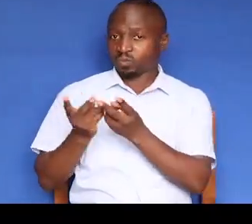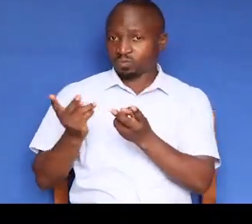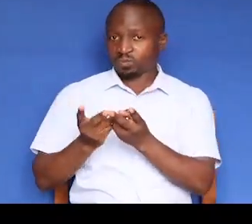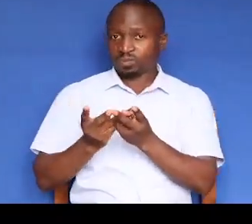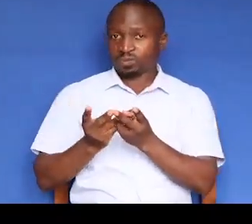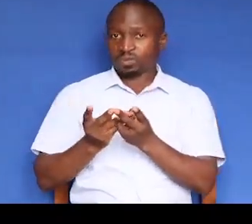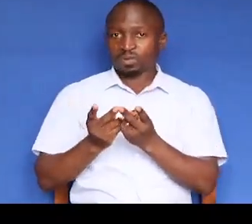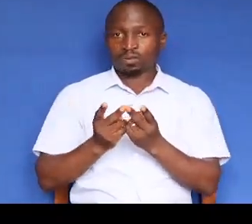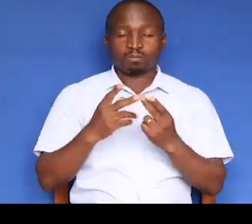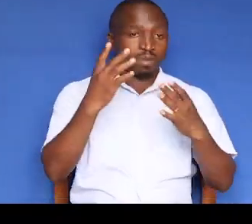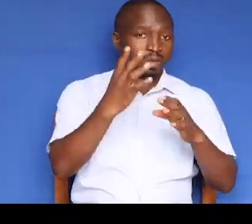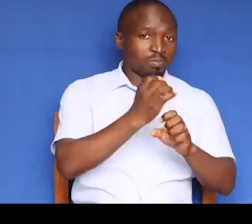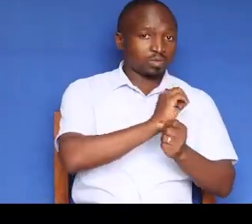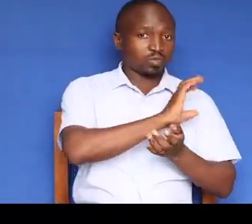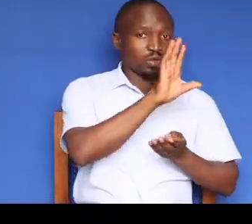equal to total